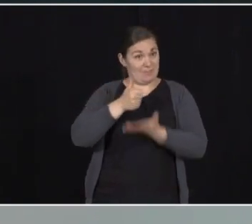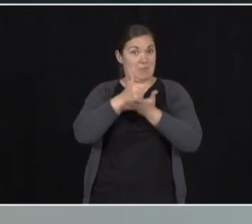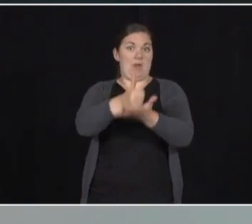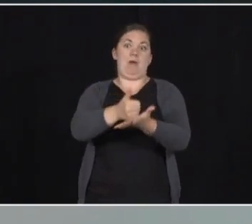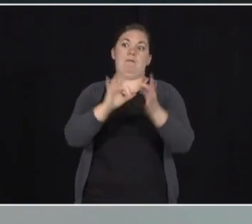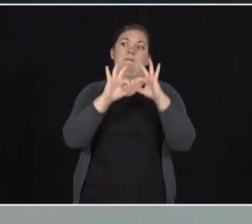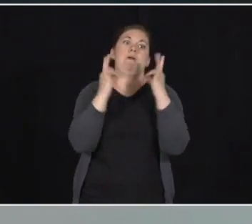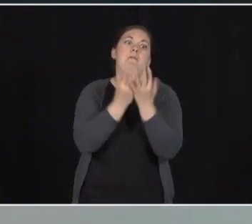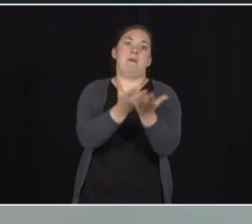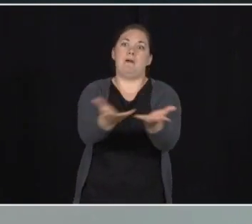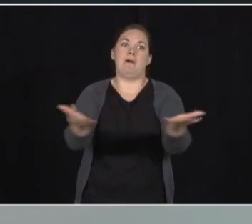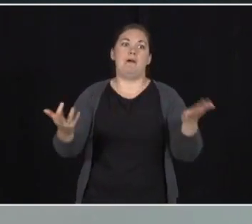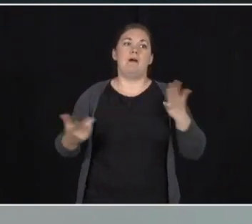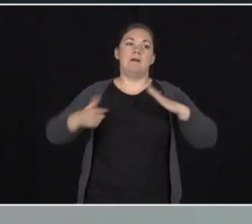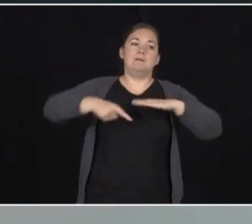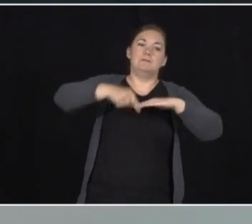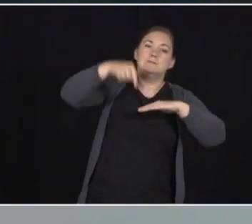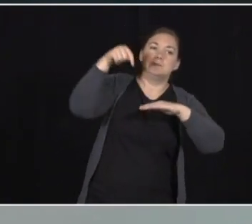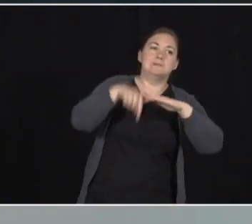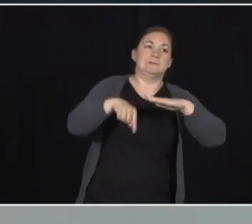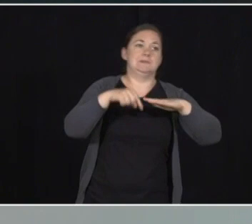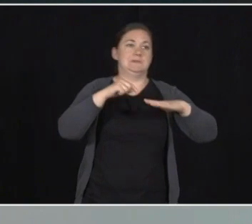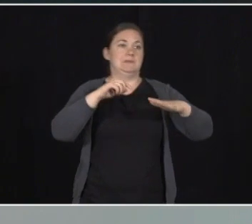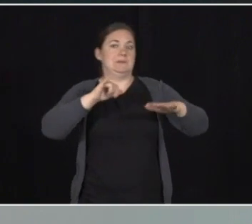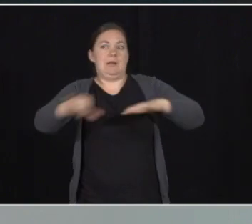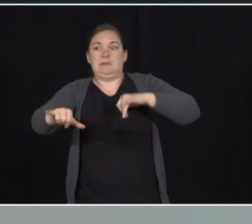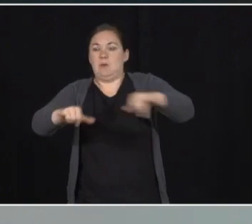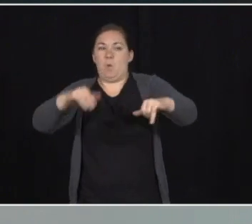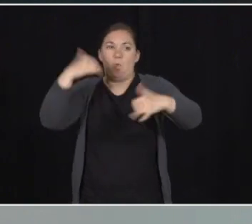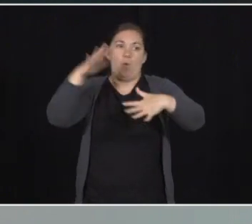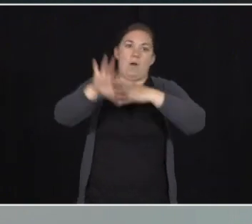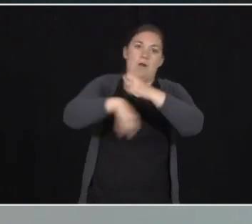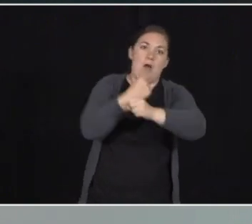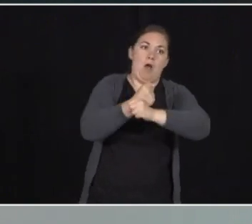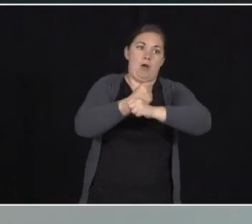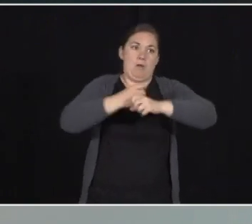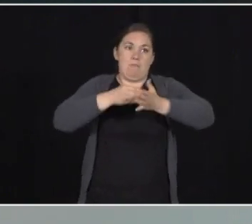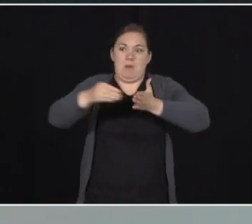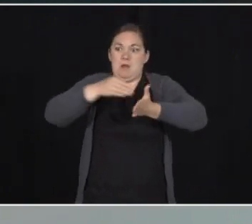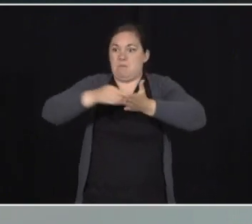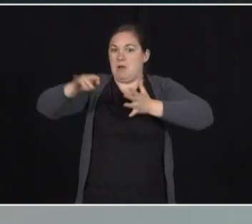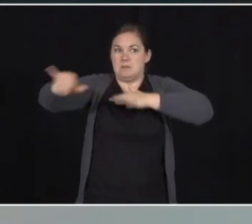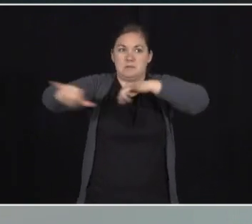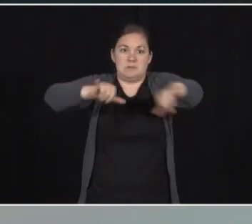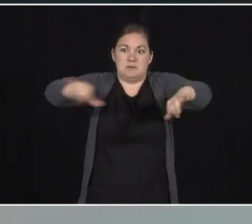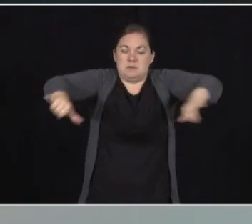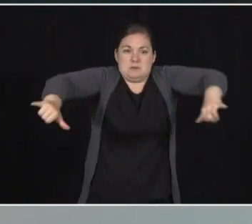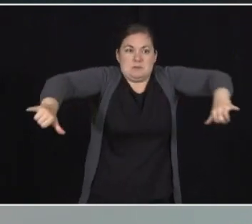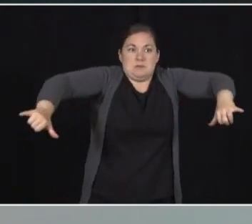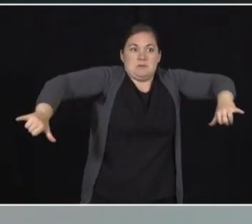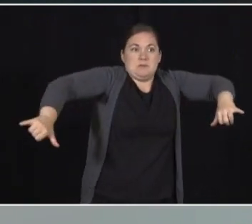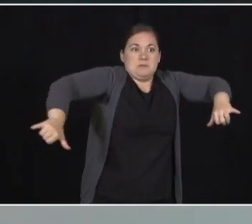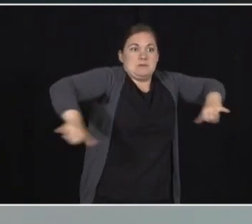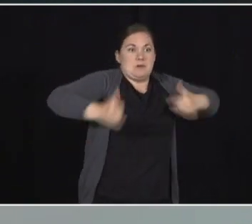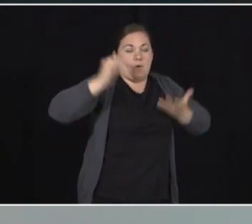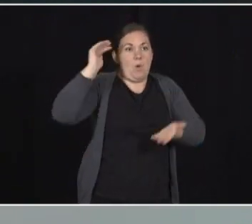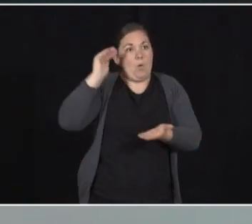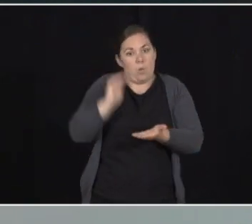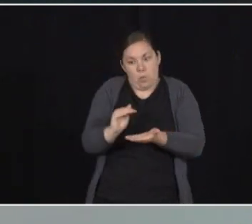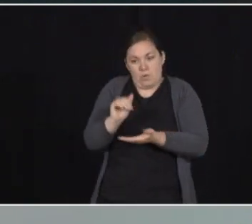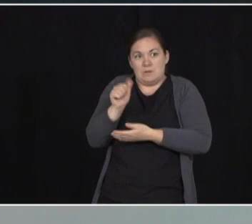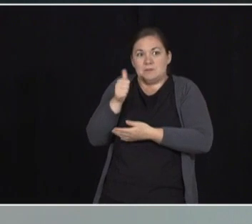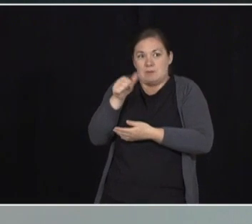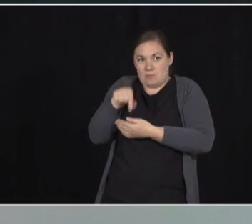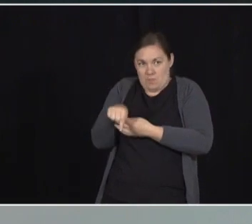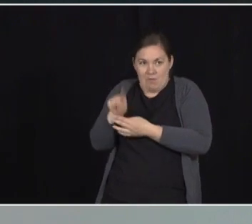intensive part as many millions of families move to their homes as a result of this